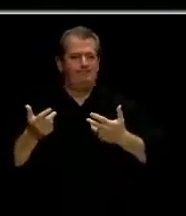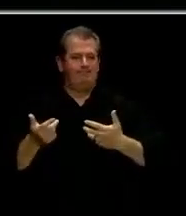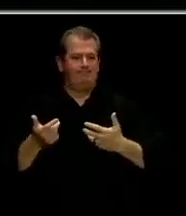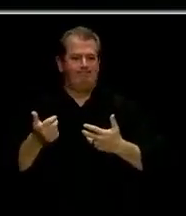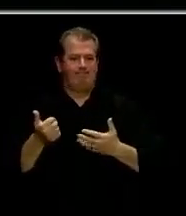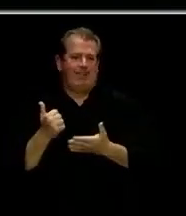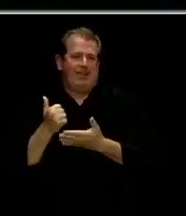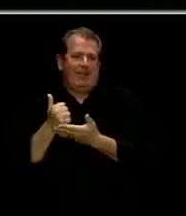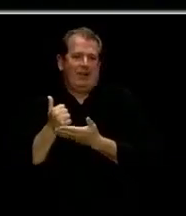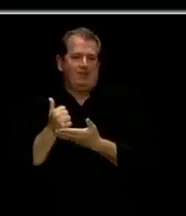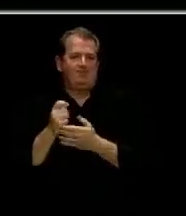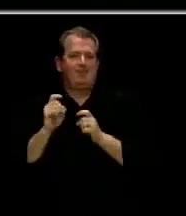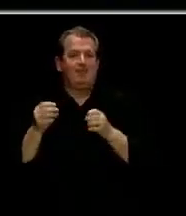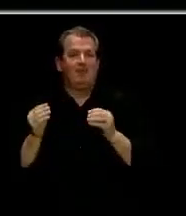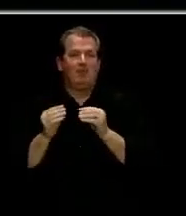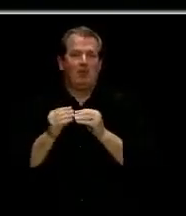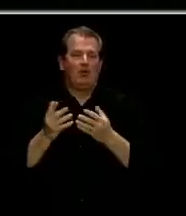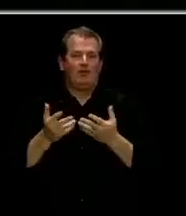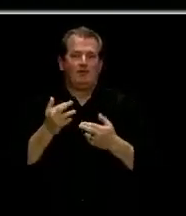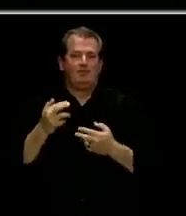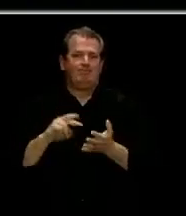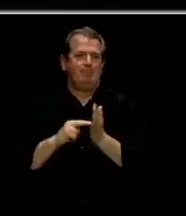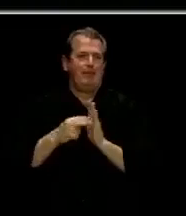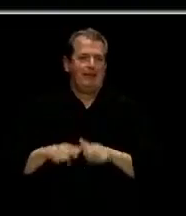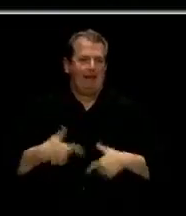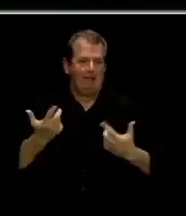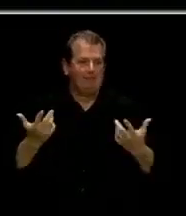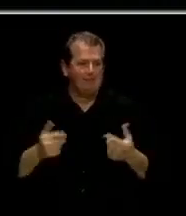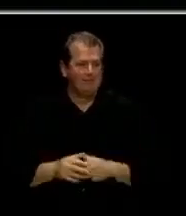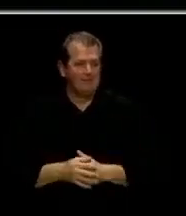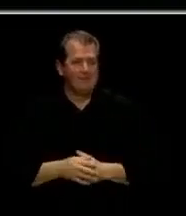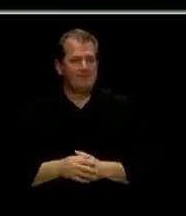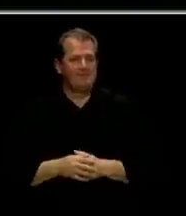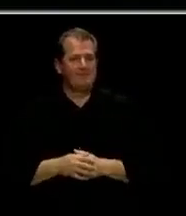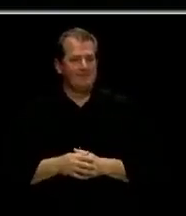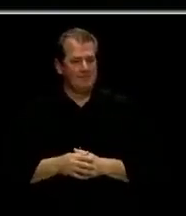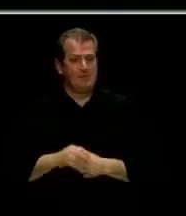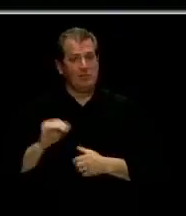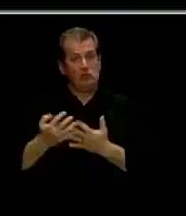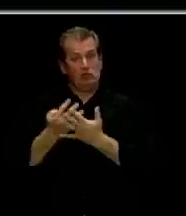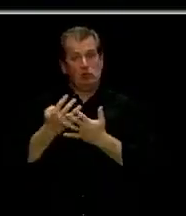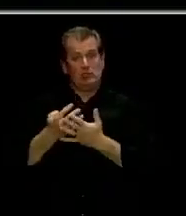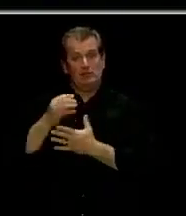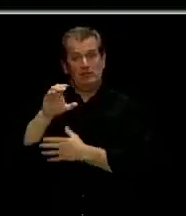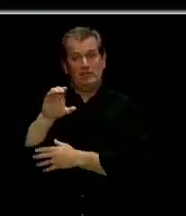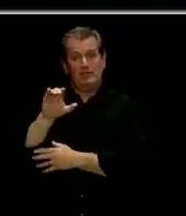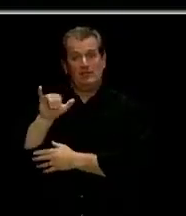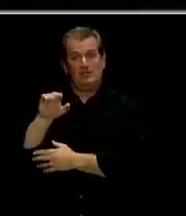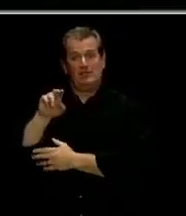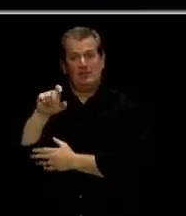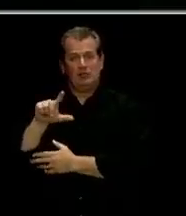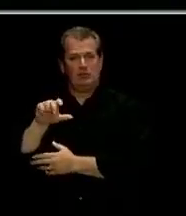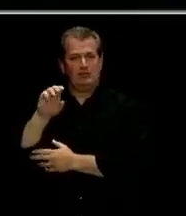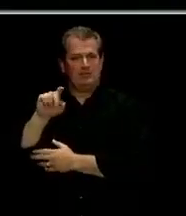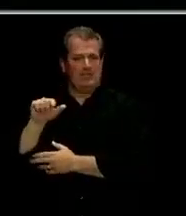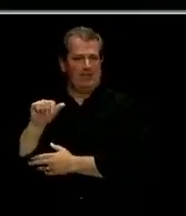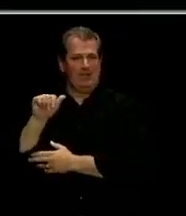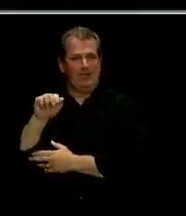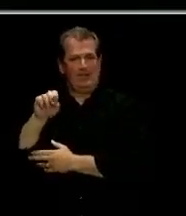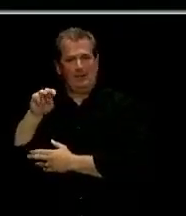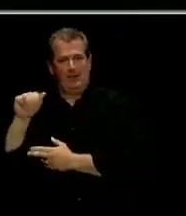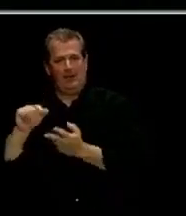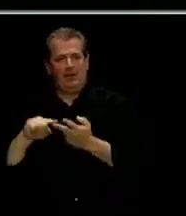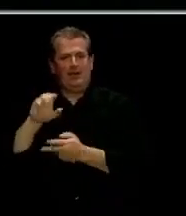sort of more sustenance. So we also screen for sickle cell anemia, cystic